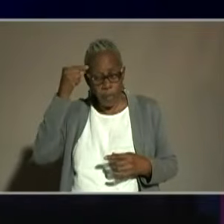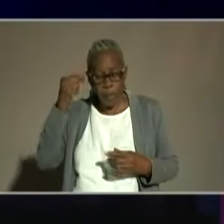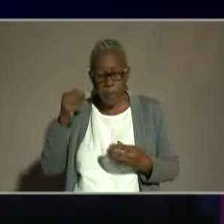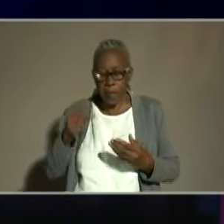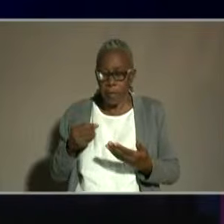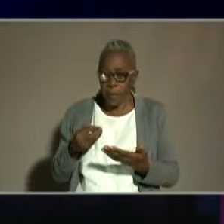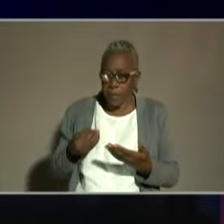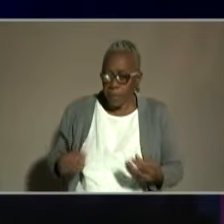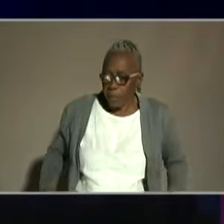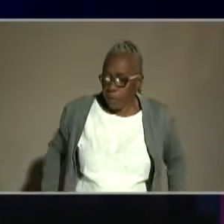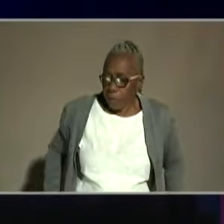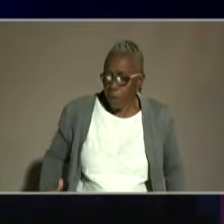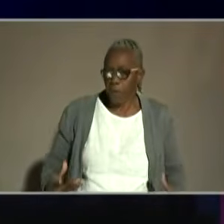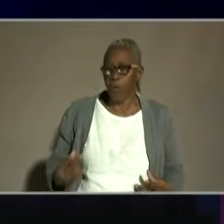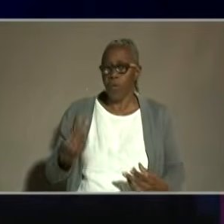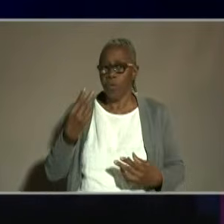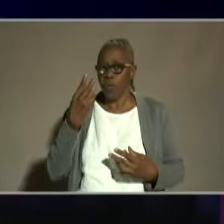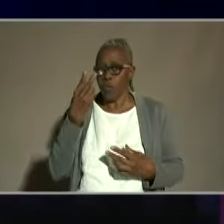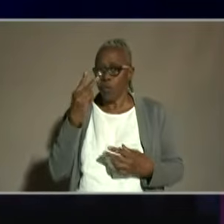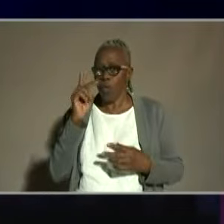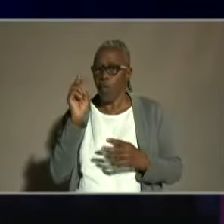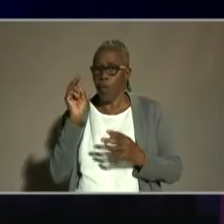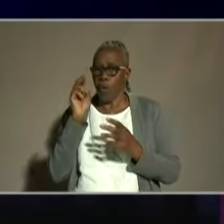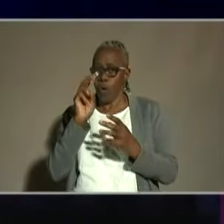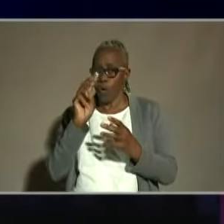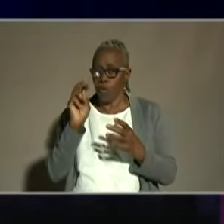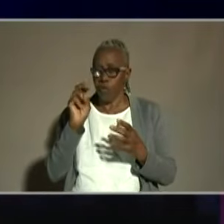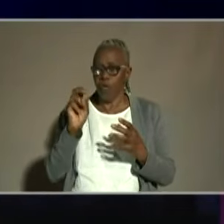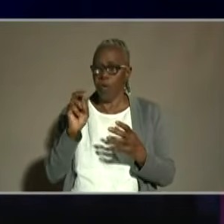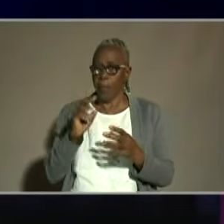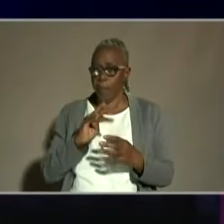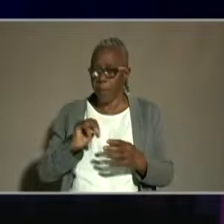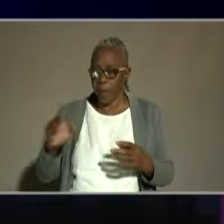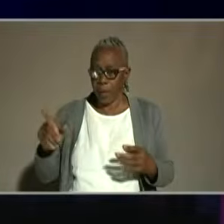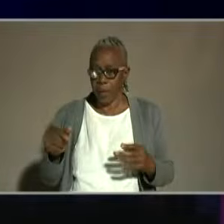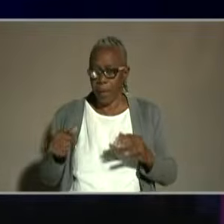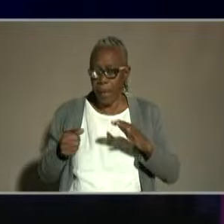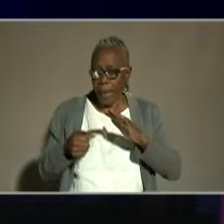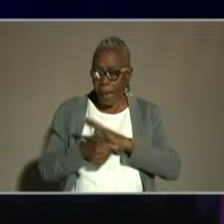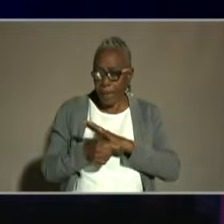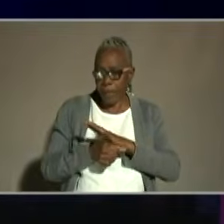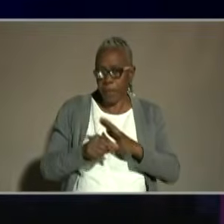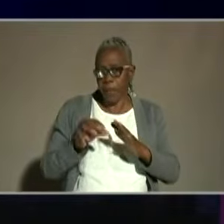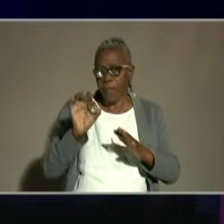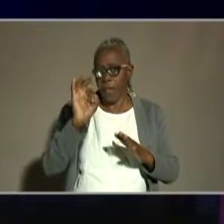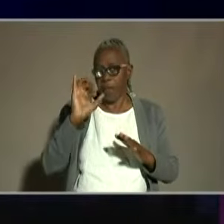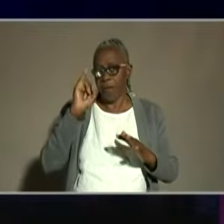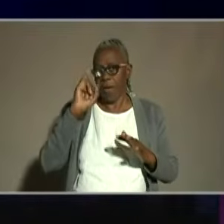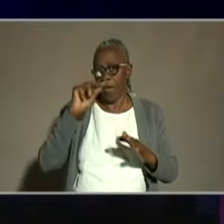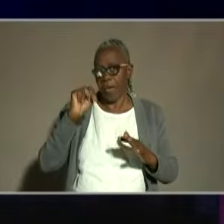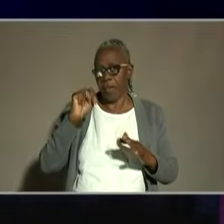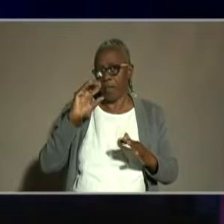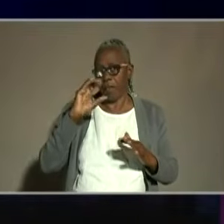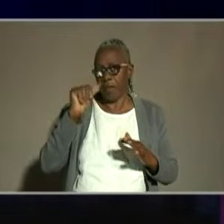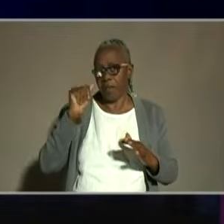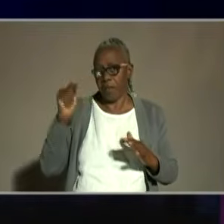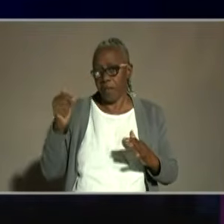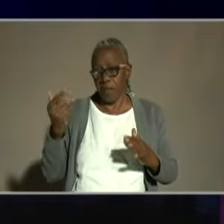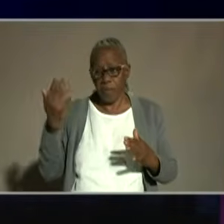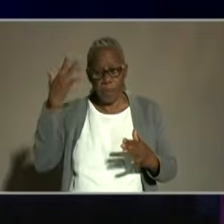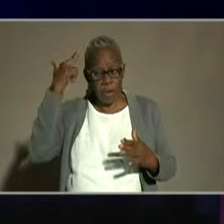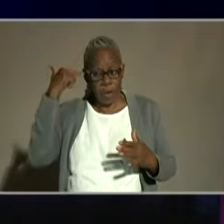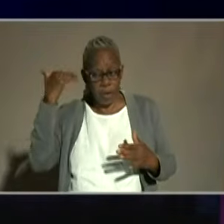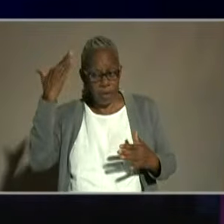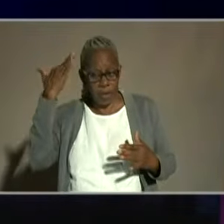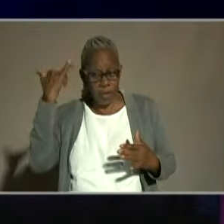on this Commission of Inquiry into FinSAC, hiding the FinSAC report? Is it because you and your wife bought a house from